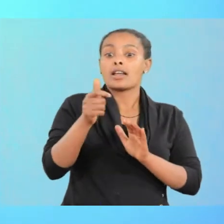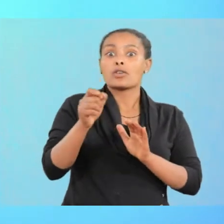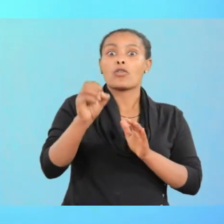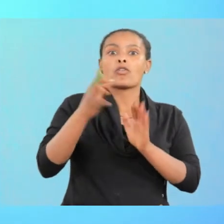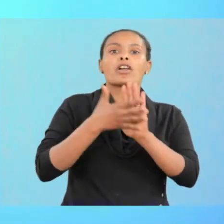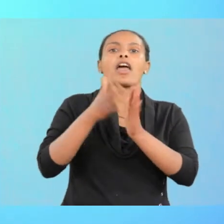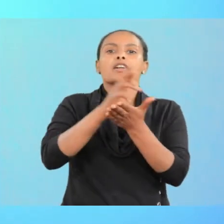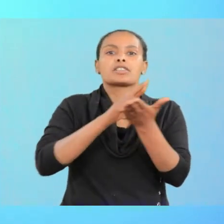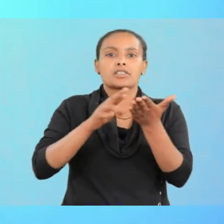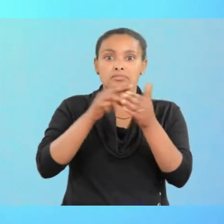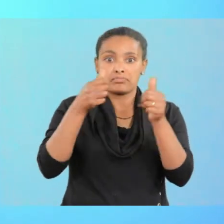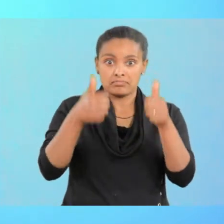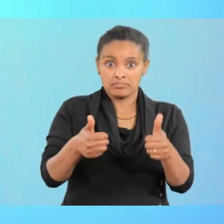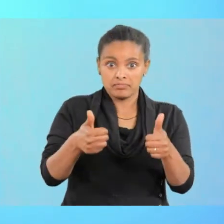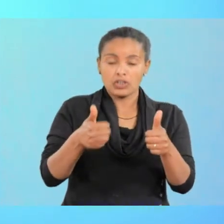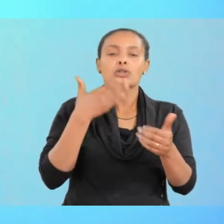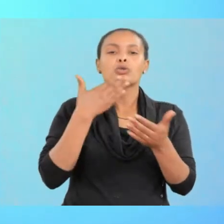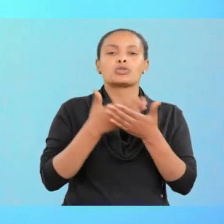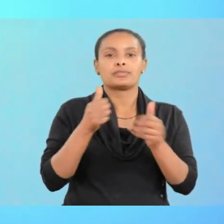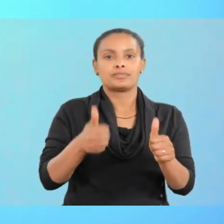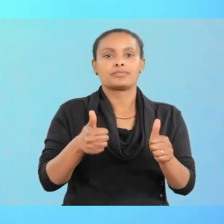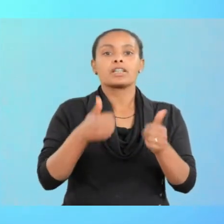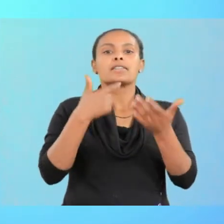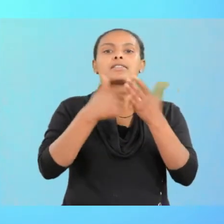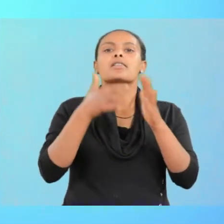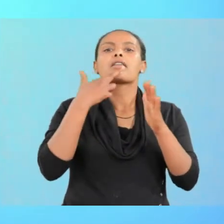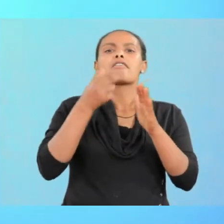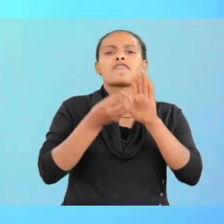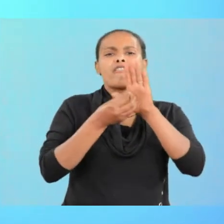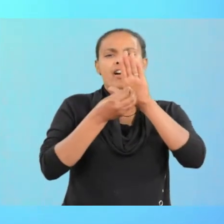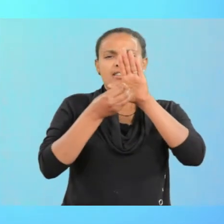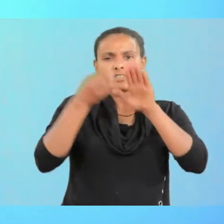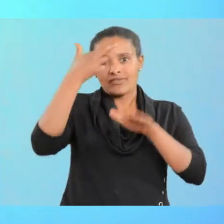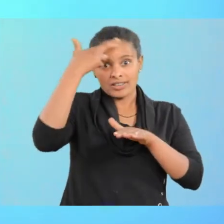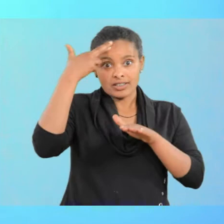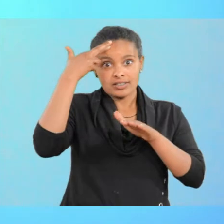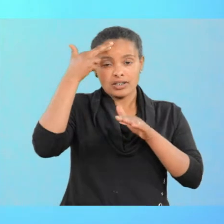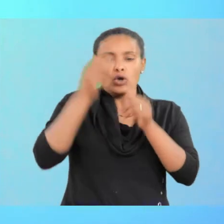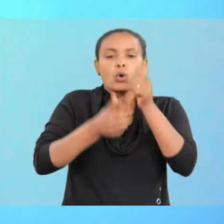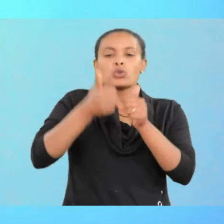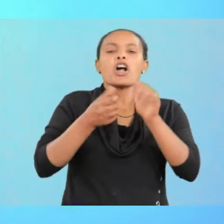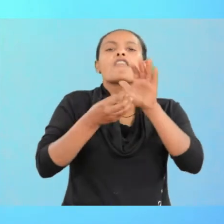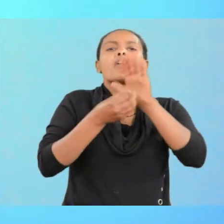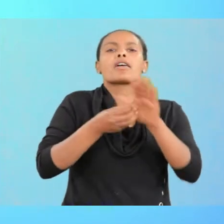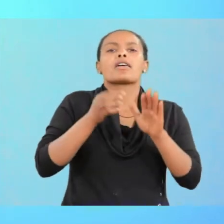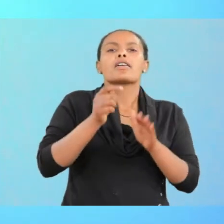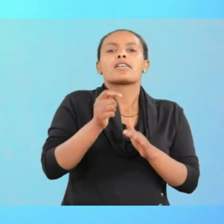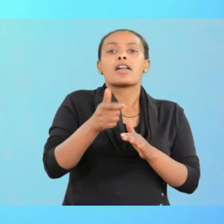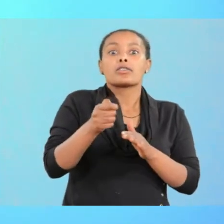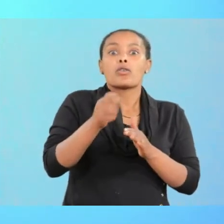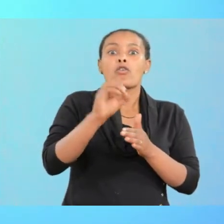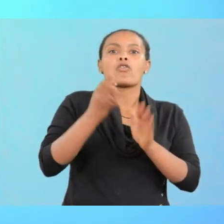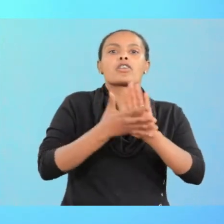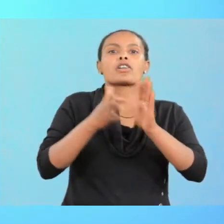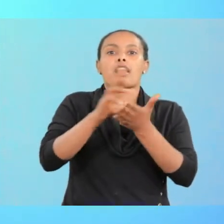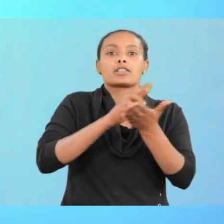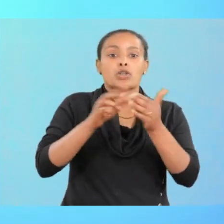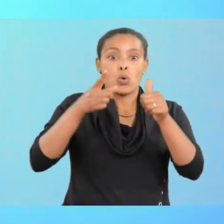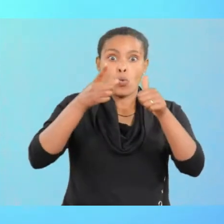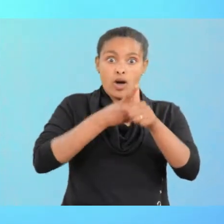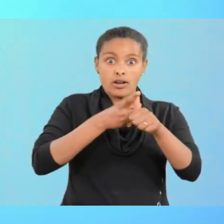the reaction? Good. These are the factors which affect rate of the reaction.